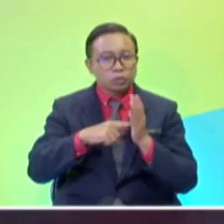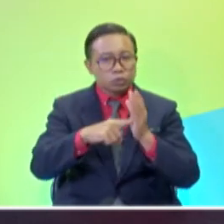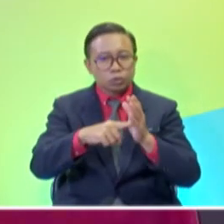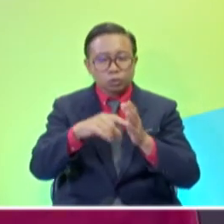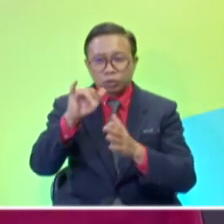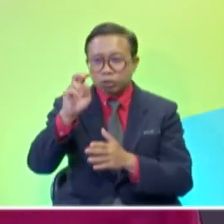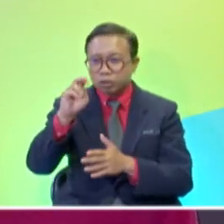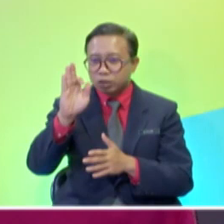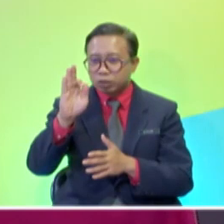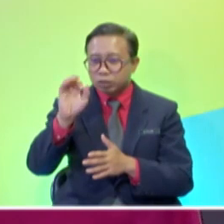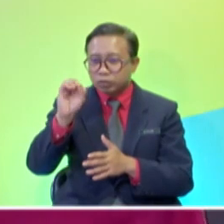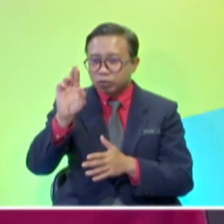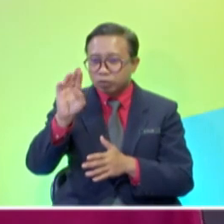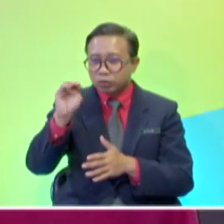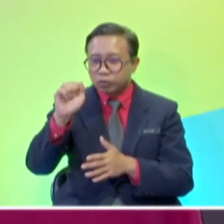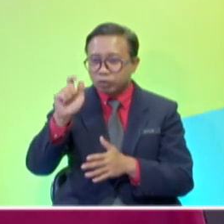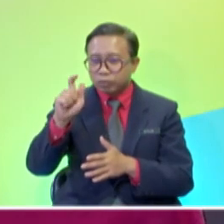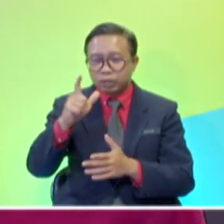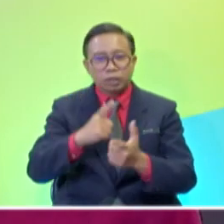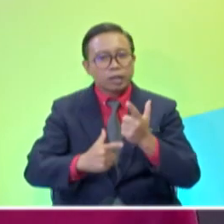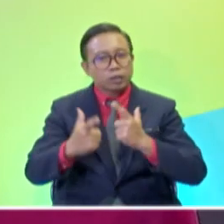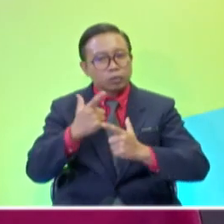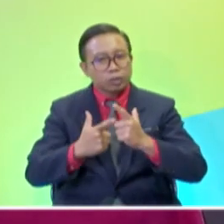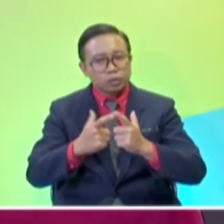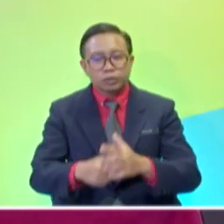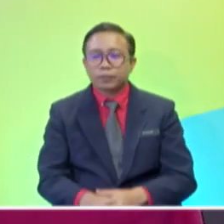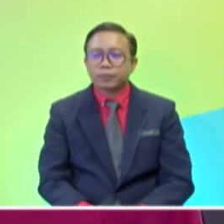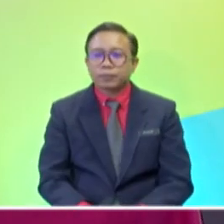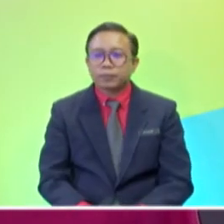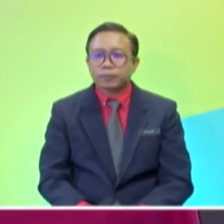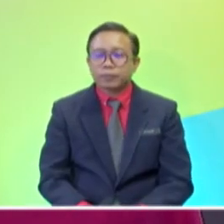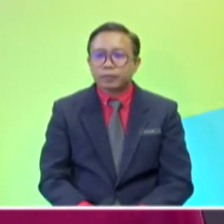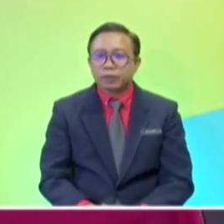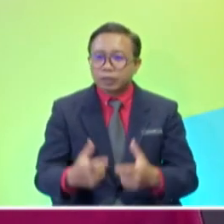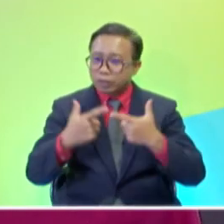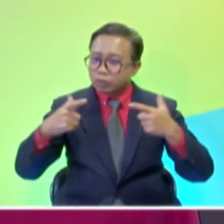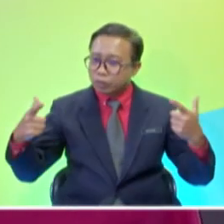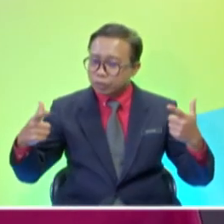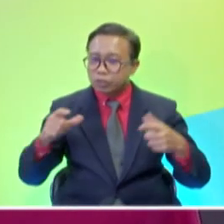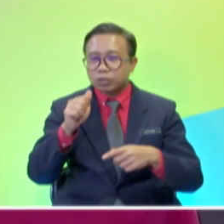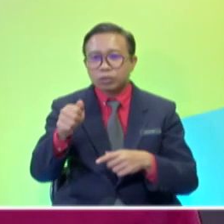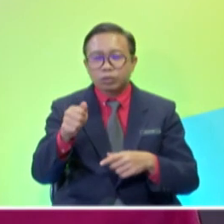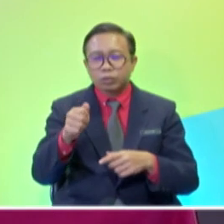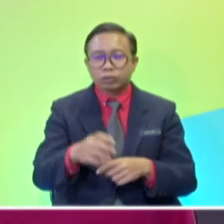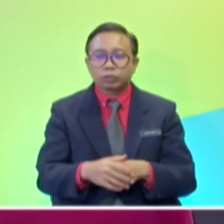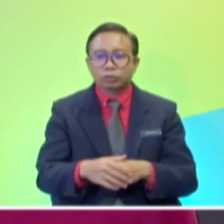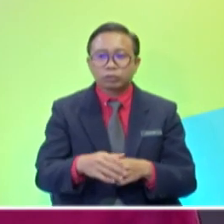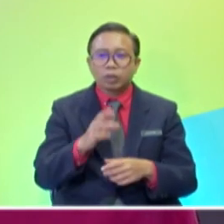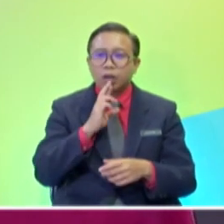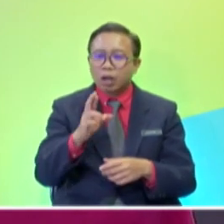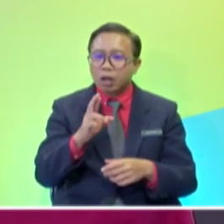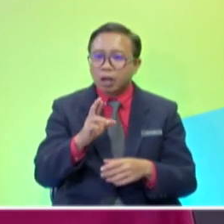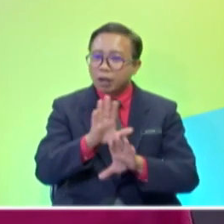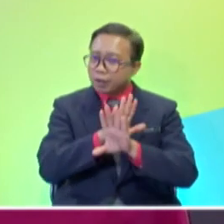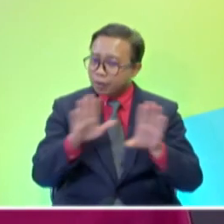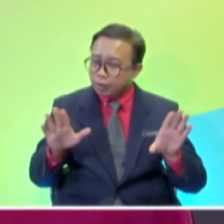language. Okay, a more like communicative isn't, form. Aren't. Okay, so you contract are and not, and it